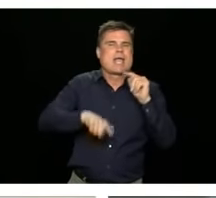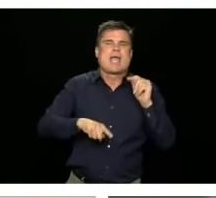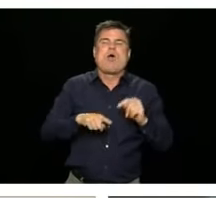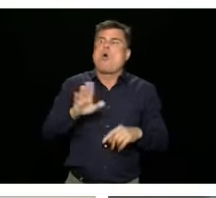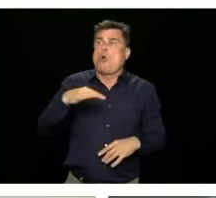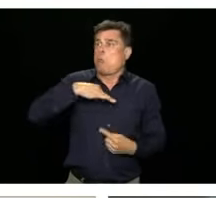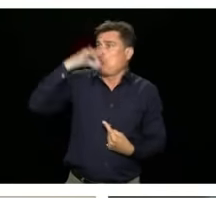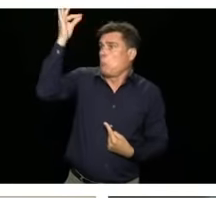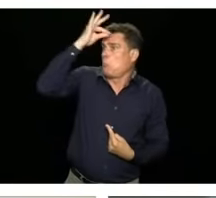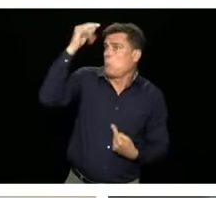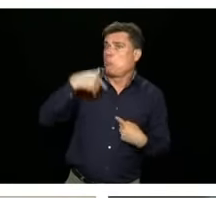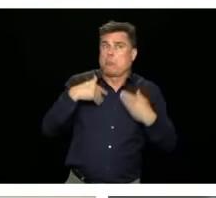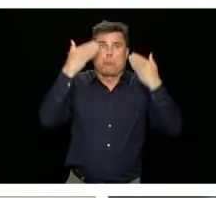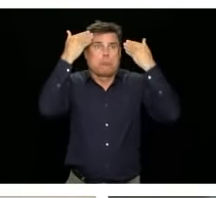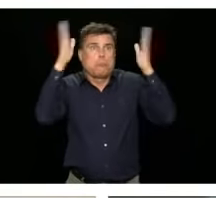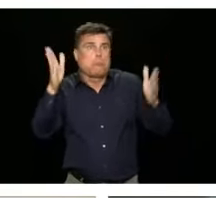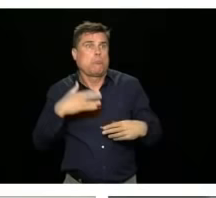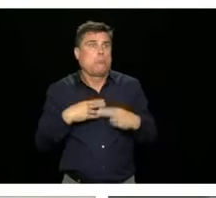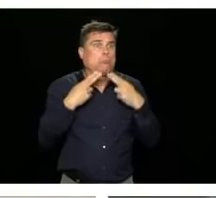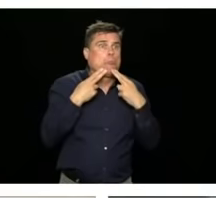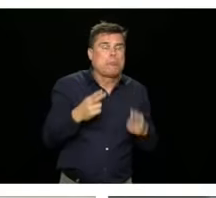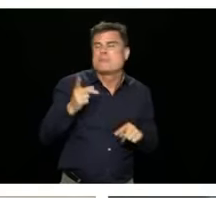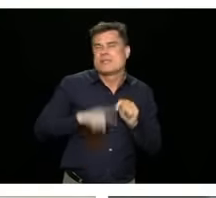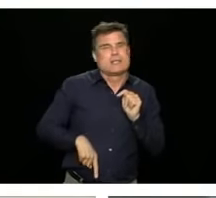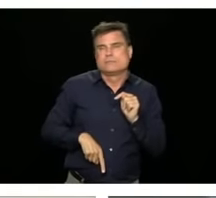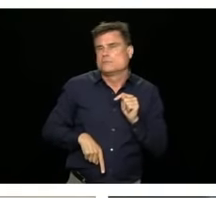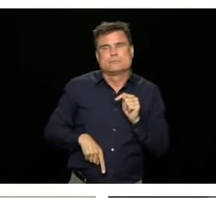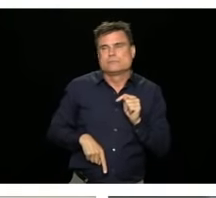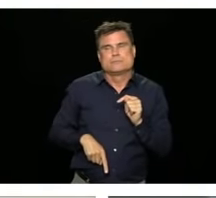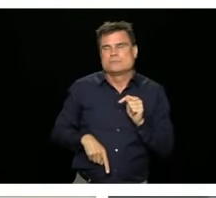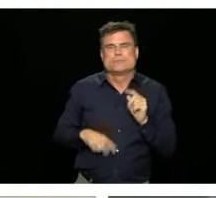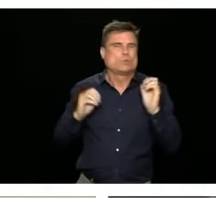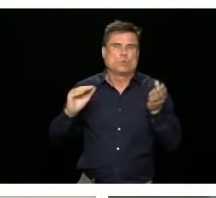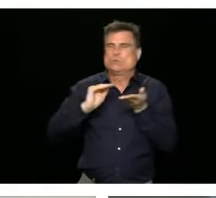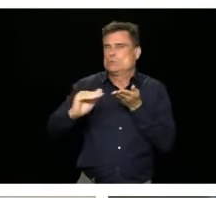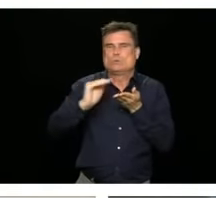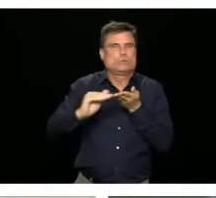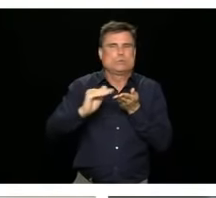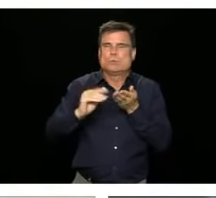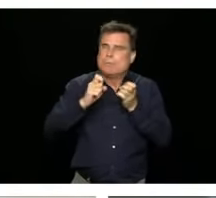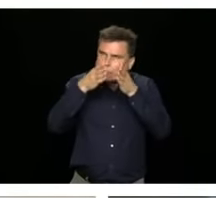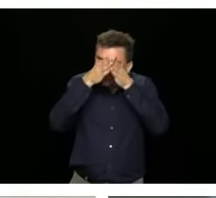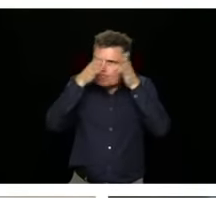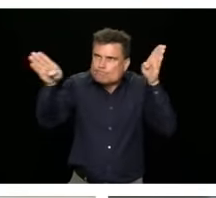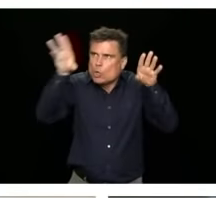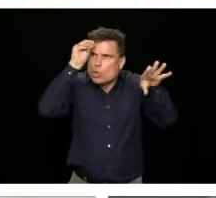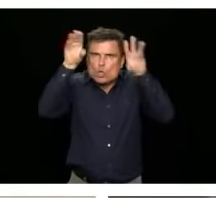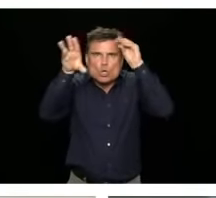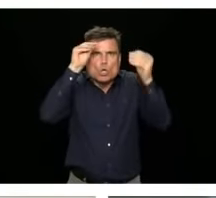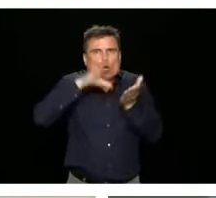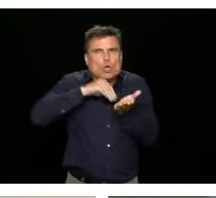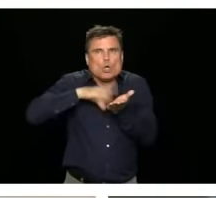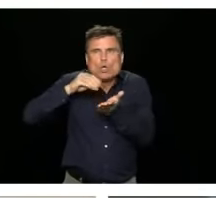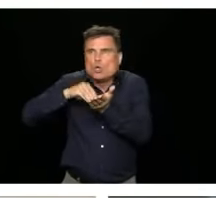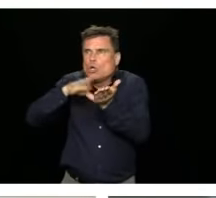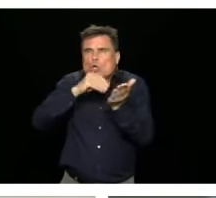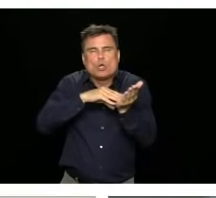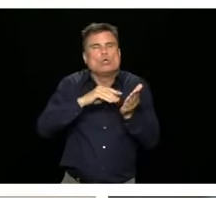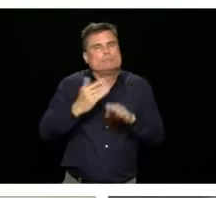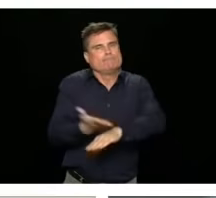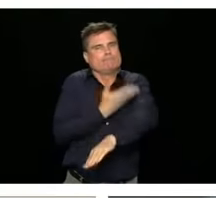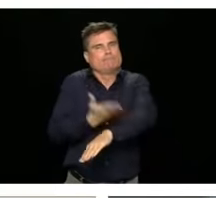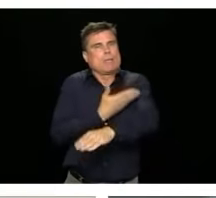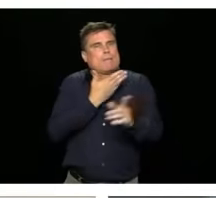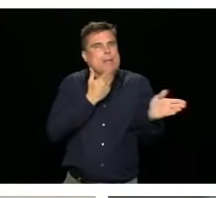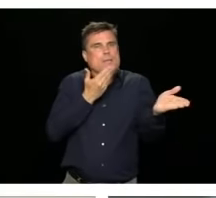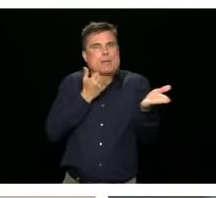board. Resilience BC, our hubs and spokes program will be up and running. It's already up and running, especially with our hubs and works program